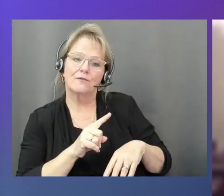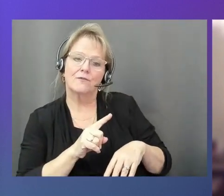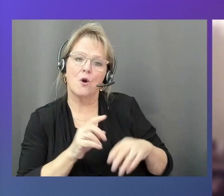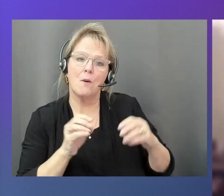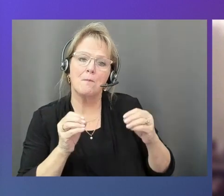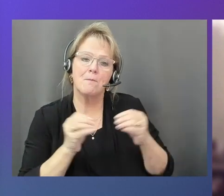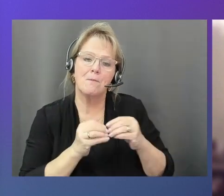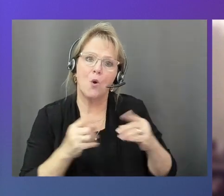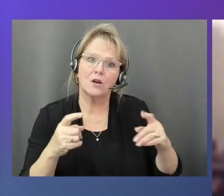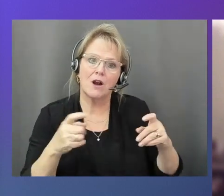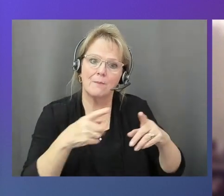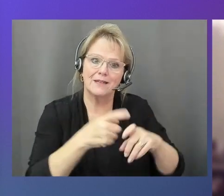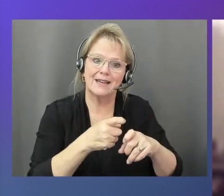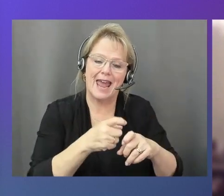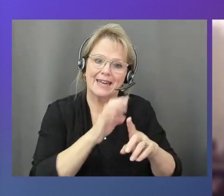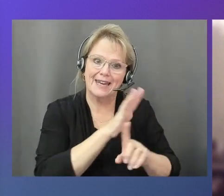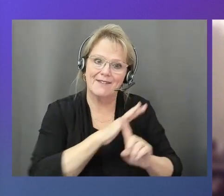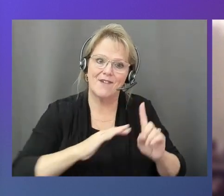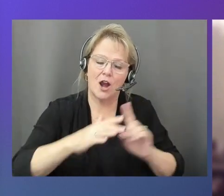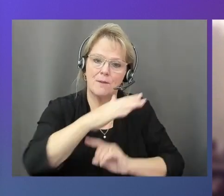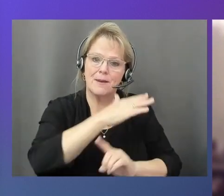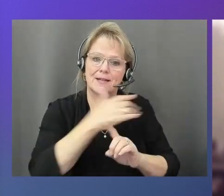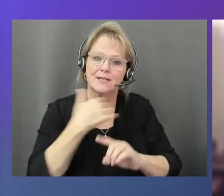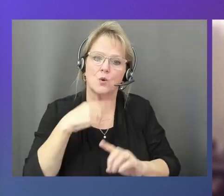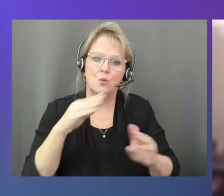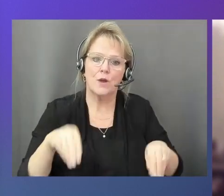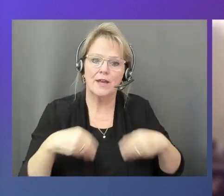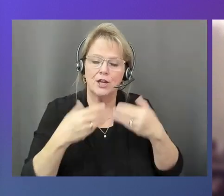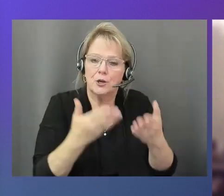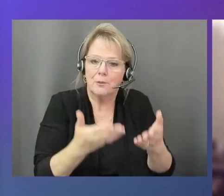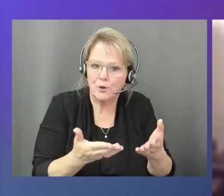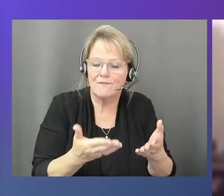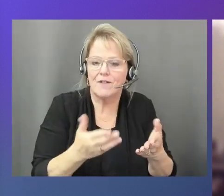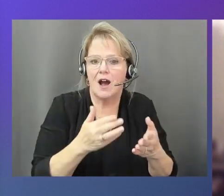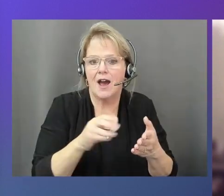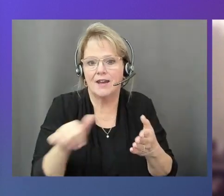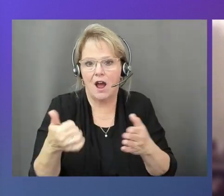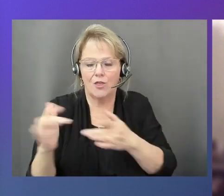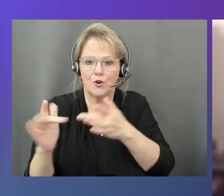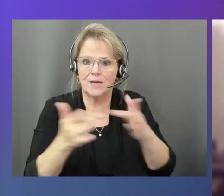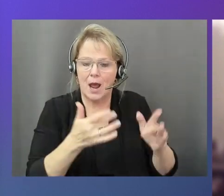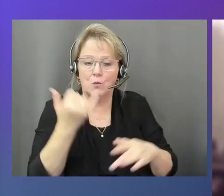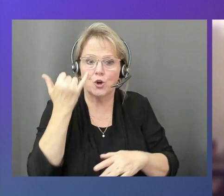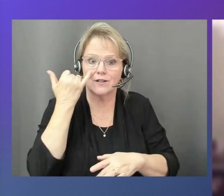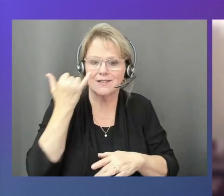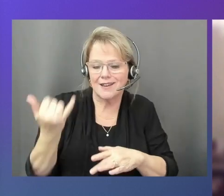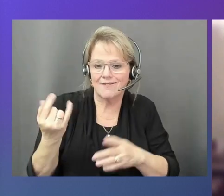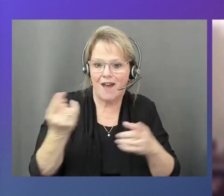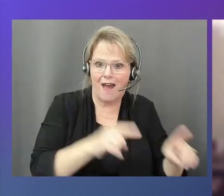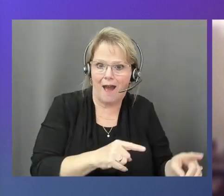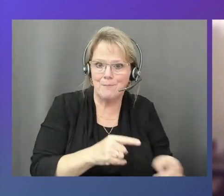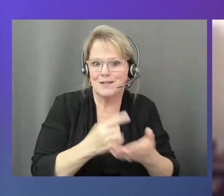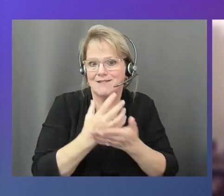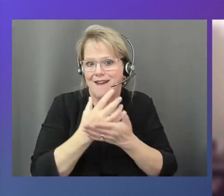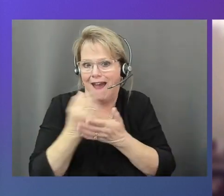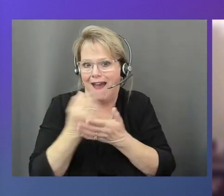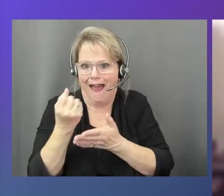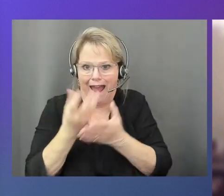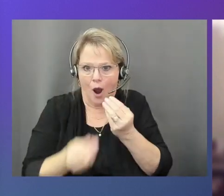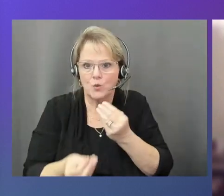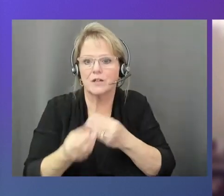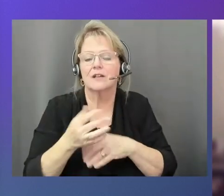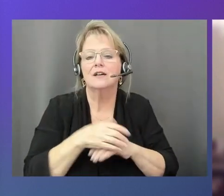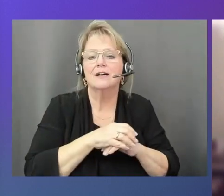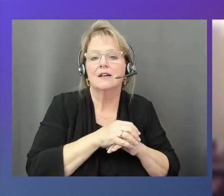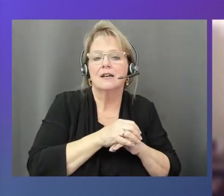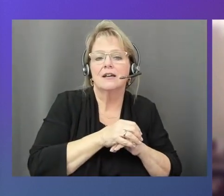wireless networks to ensure they could fail over seamlessly in the event of an outage. Lastly, if an outage did occur, rather than having